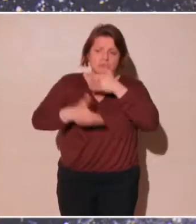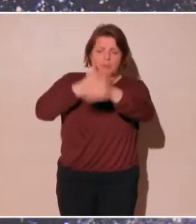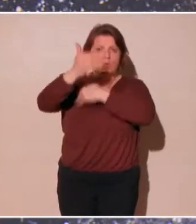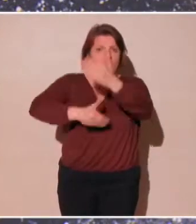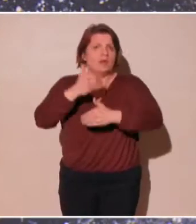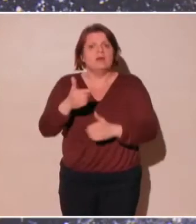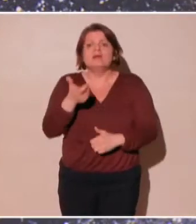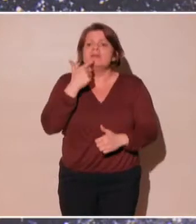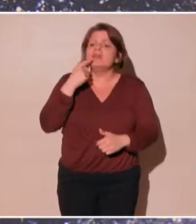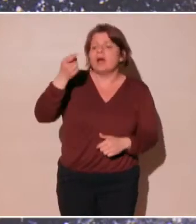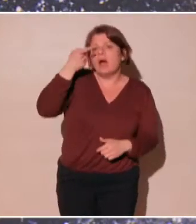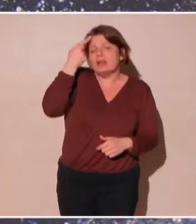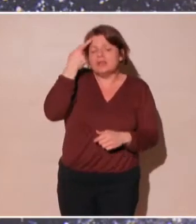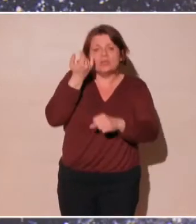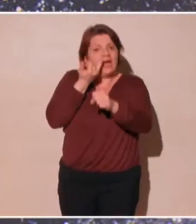progress,